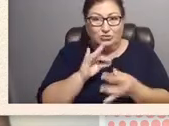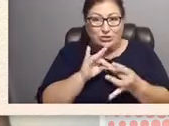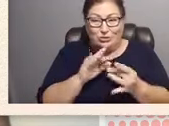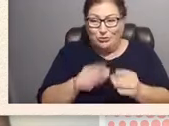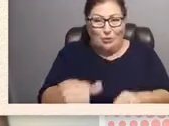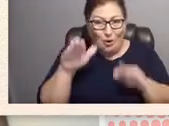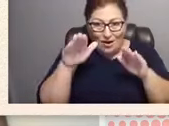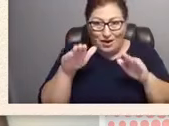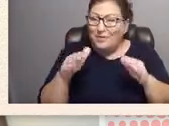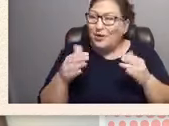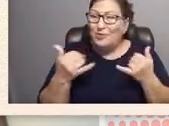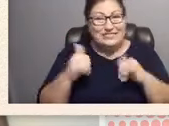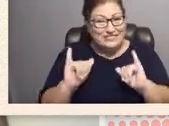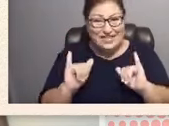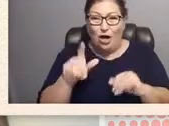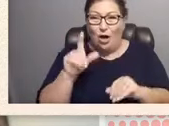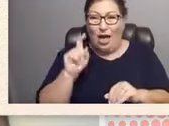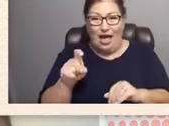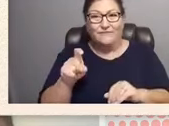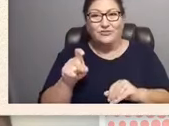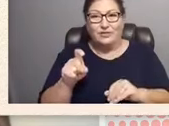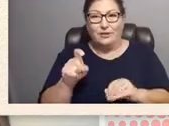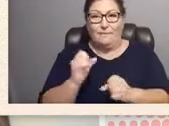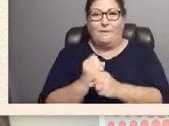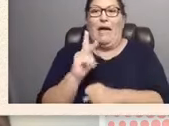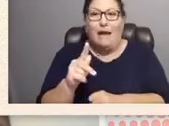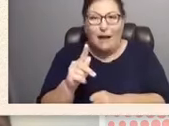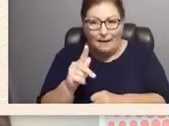to reconcile to make amends, and